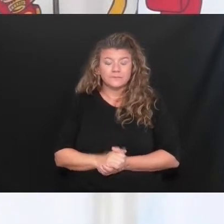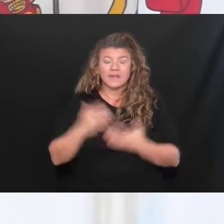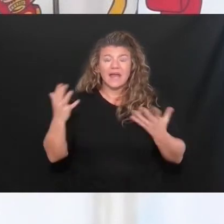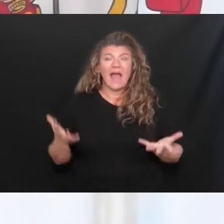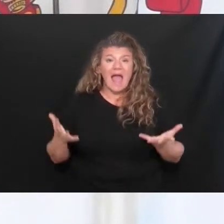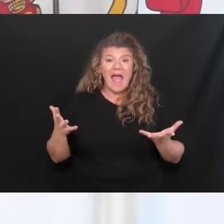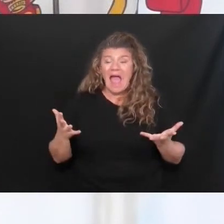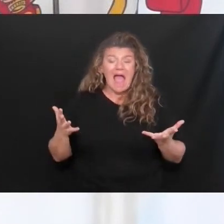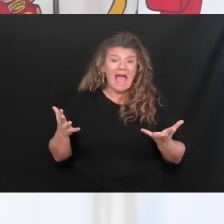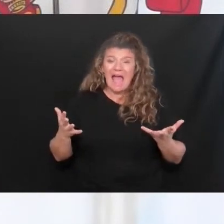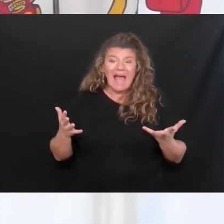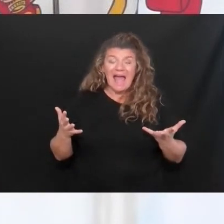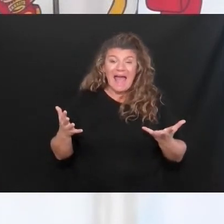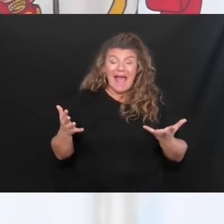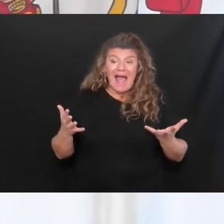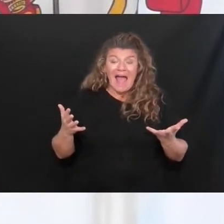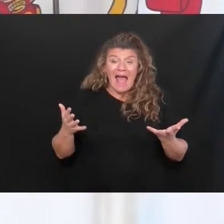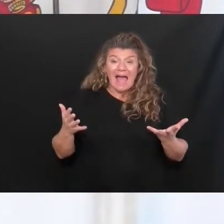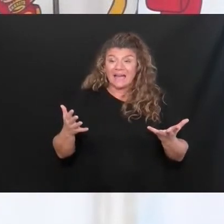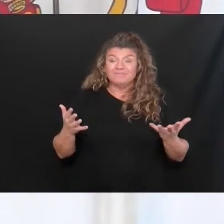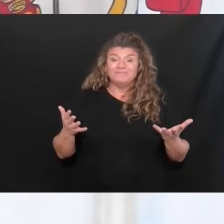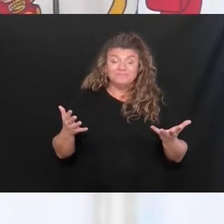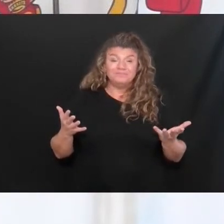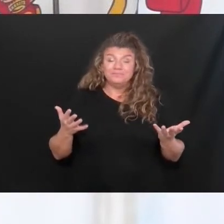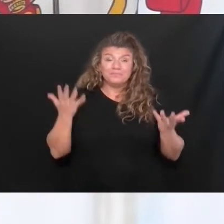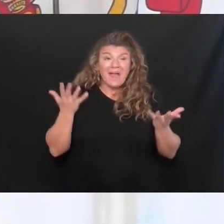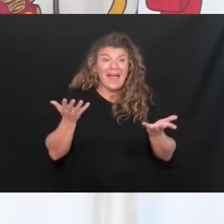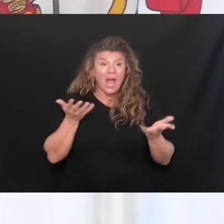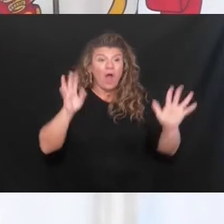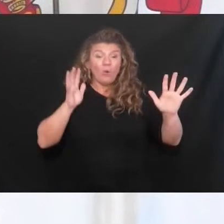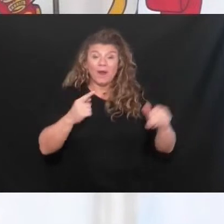I think I said just this.